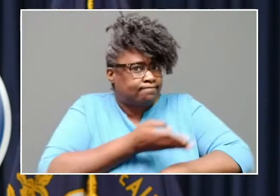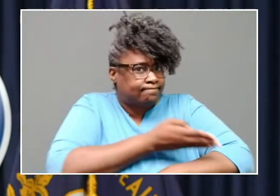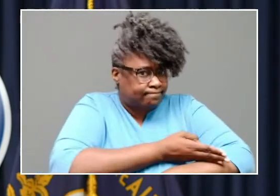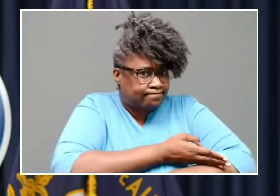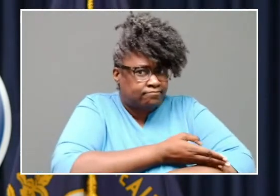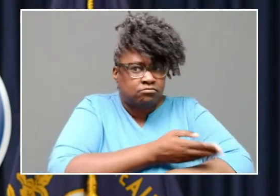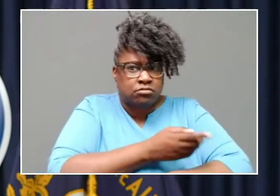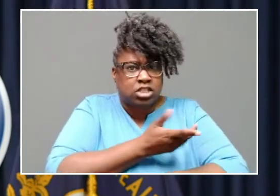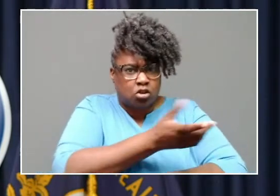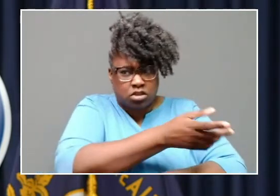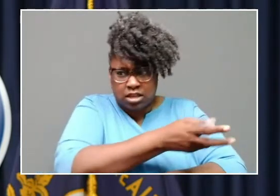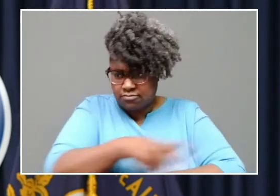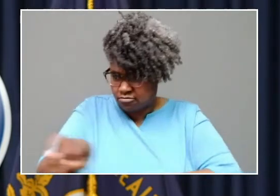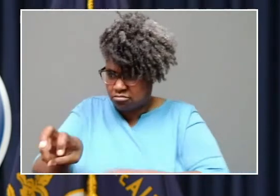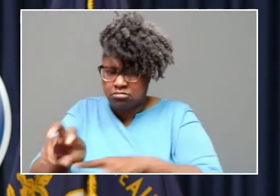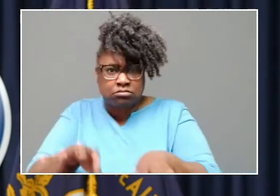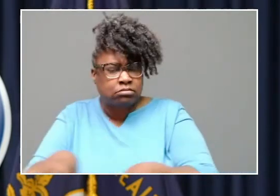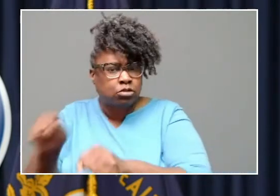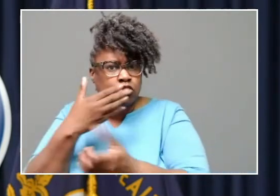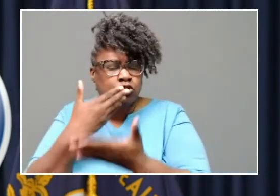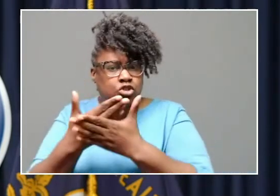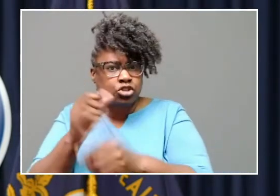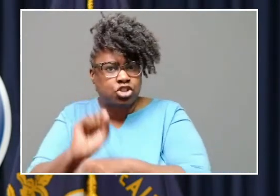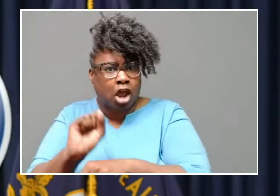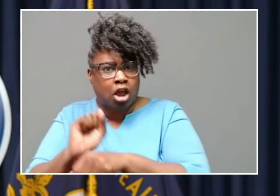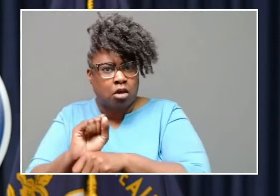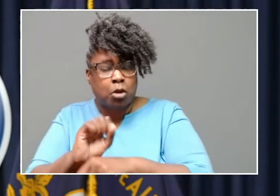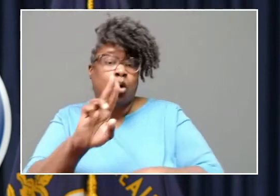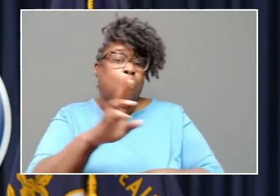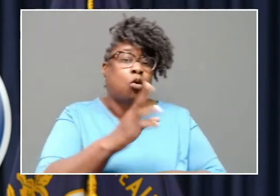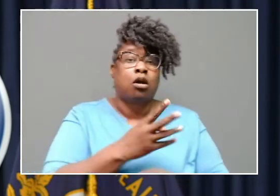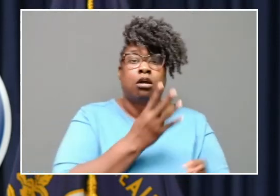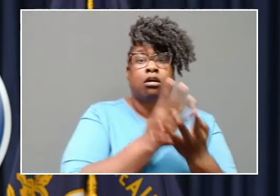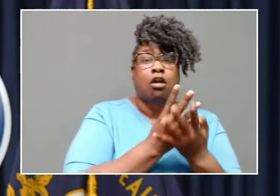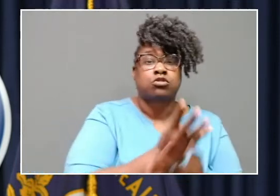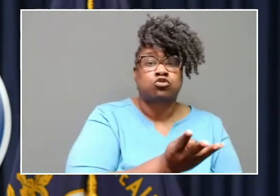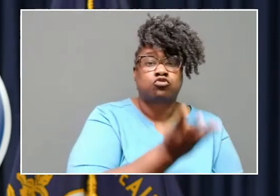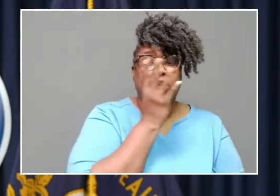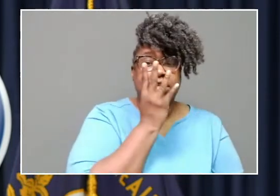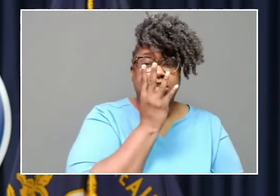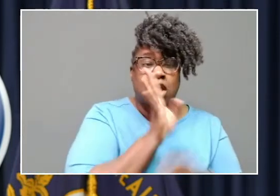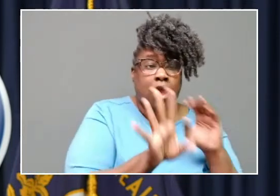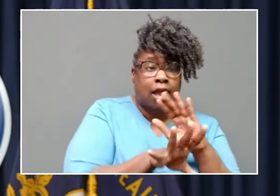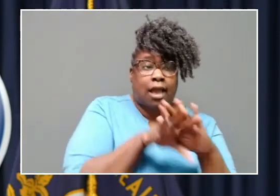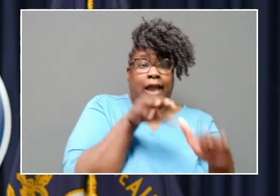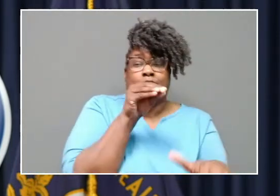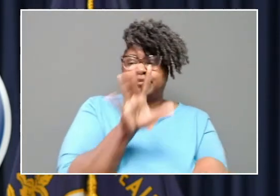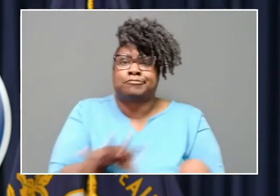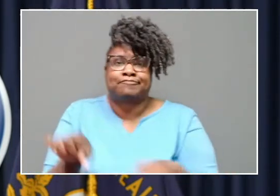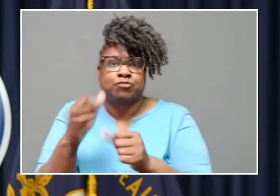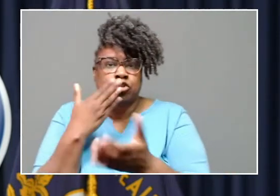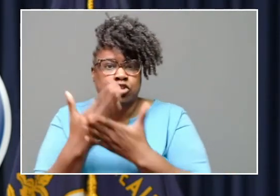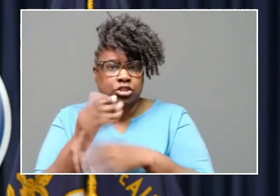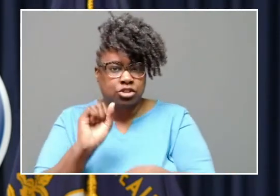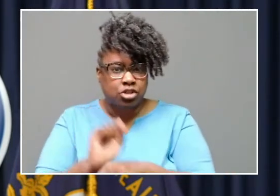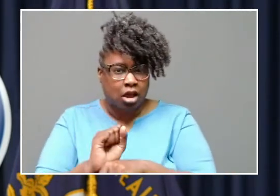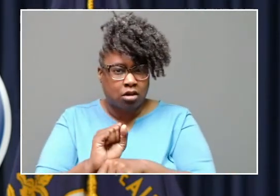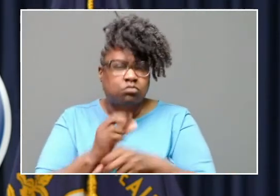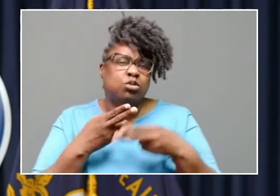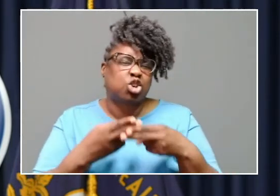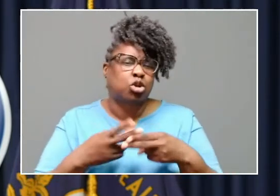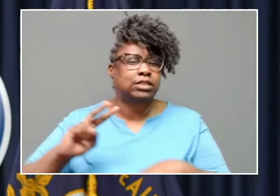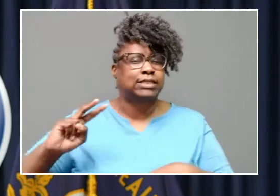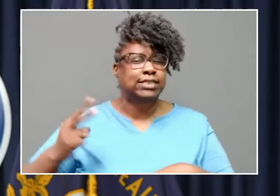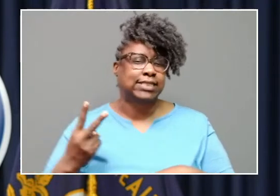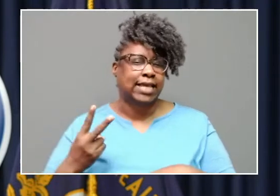good jobs. I mean, right now, with a red-hot economy, we have better opportunities at second chance employment than ever before. And